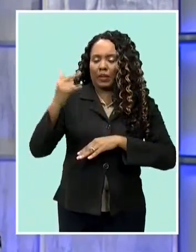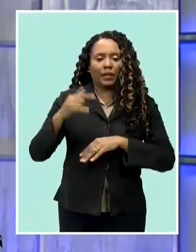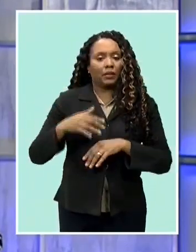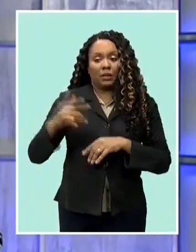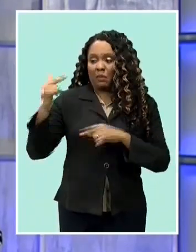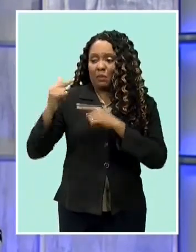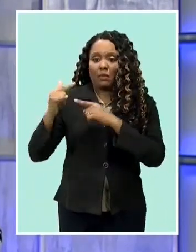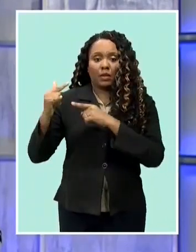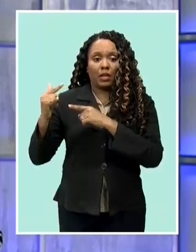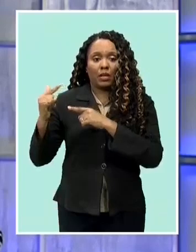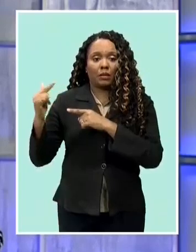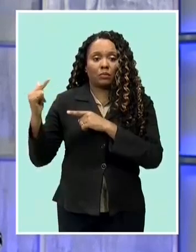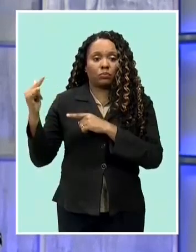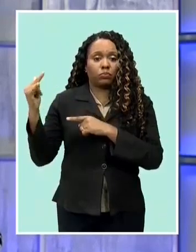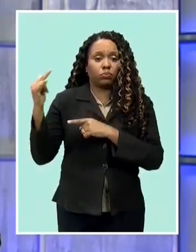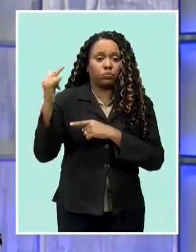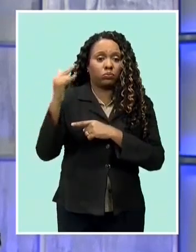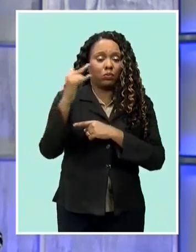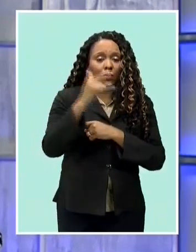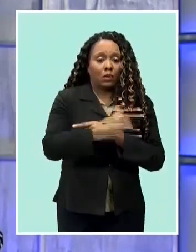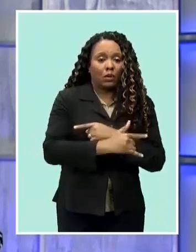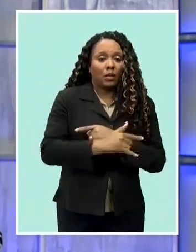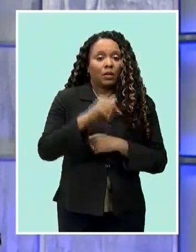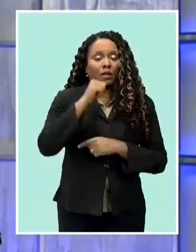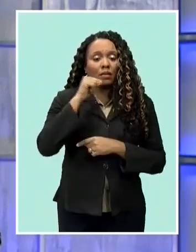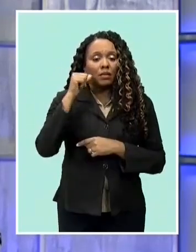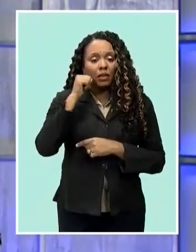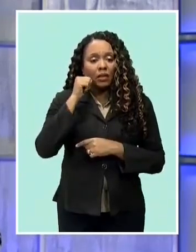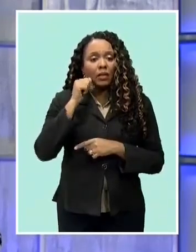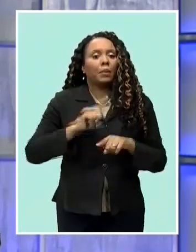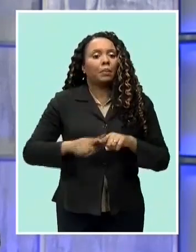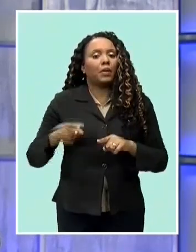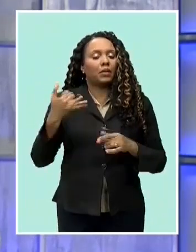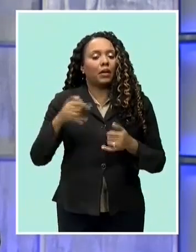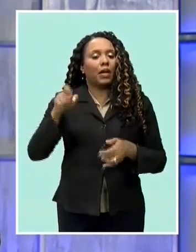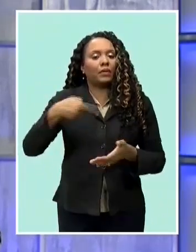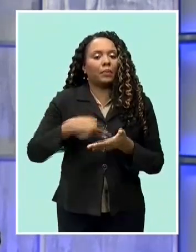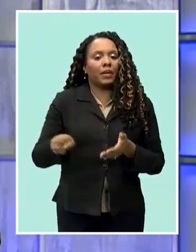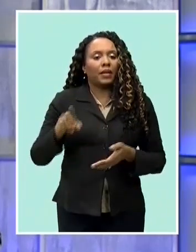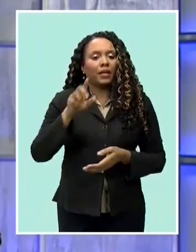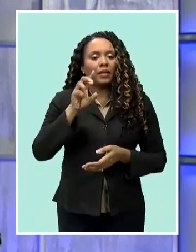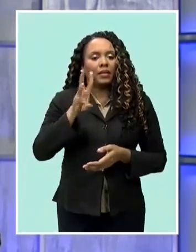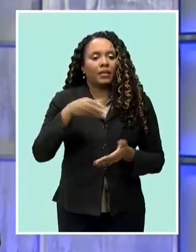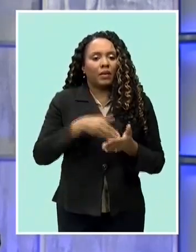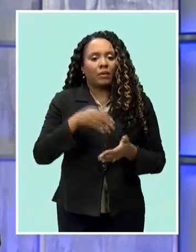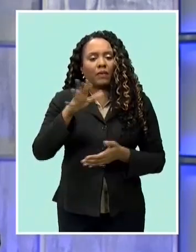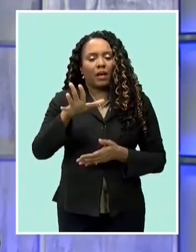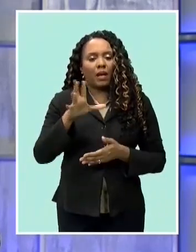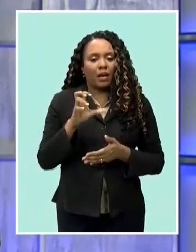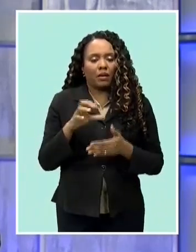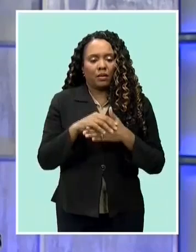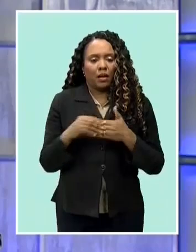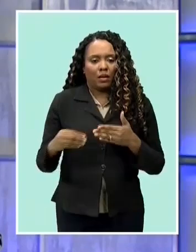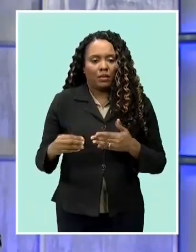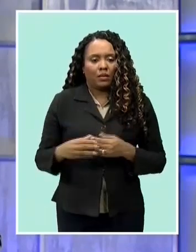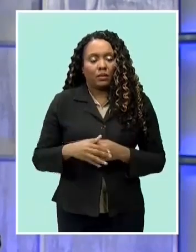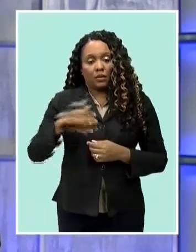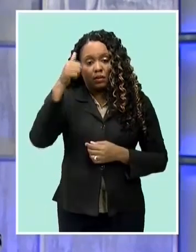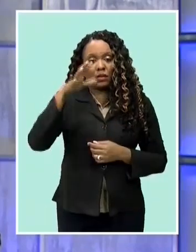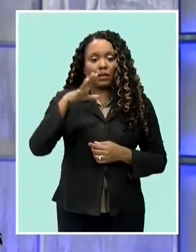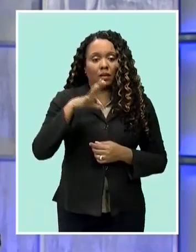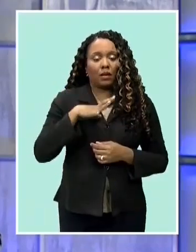to Bermuda yesterday, has been fined $6,500 in a magistrate's court. 42-year-old Edward Mongan from Manchester